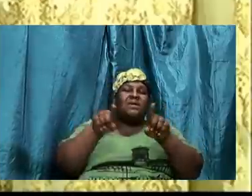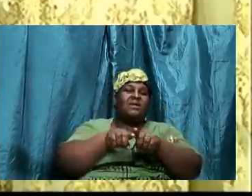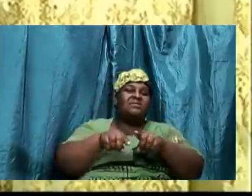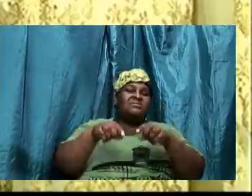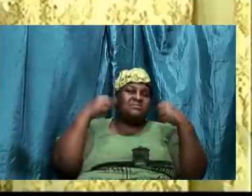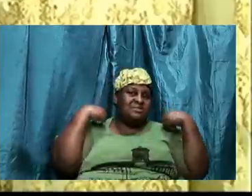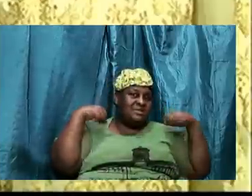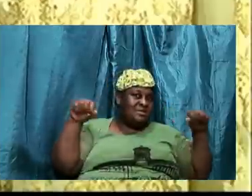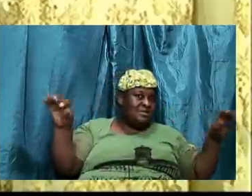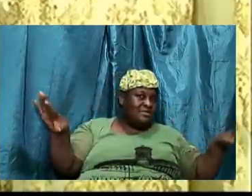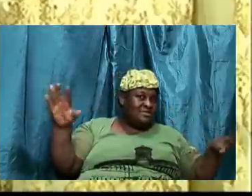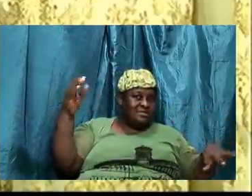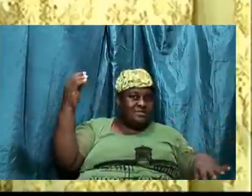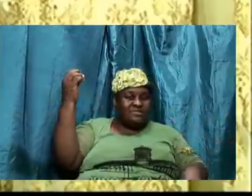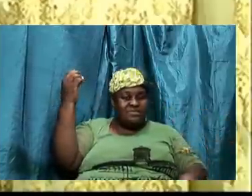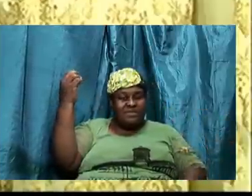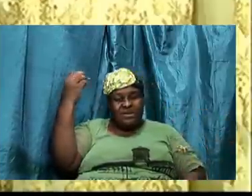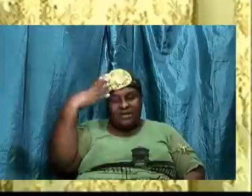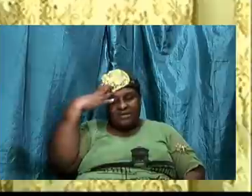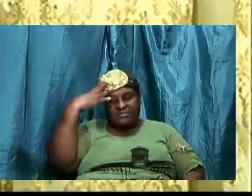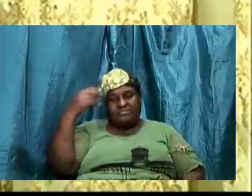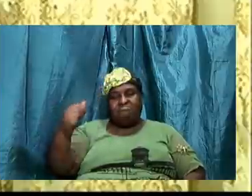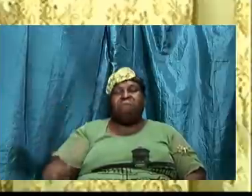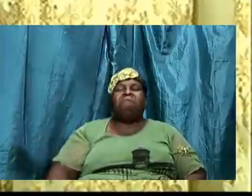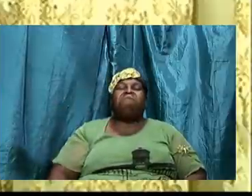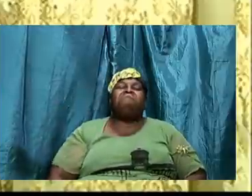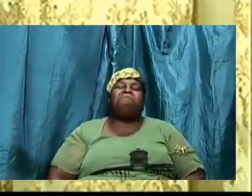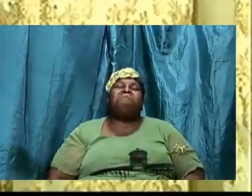2 Corinthians 11:14.